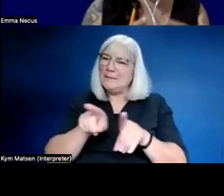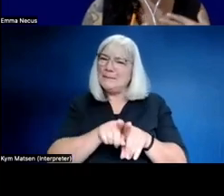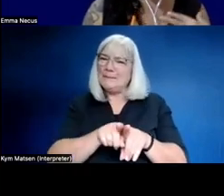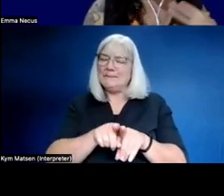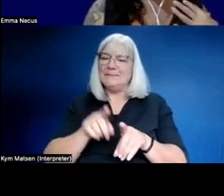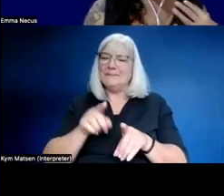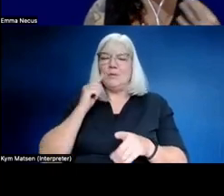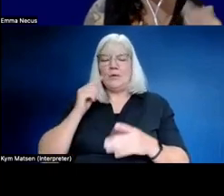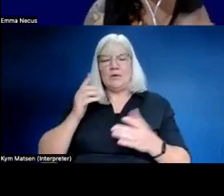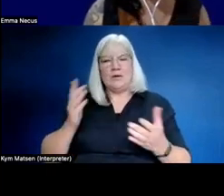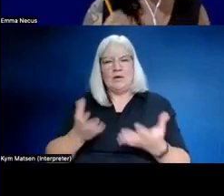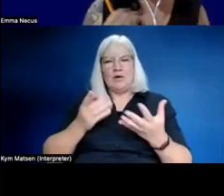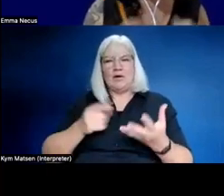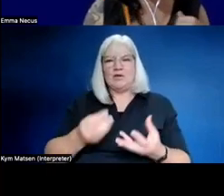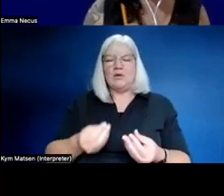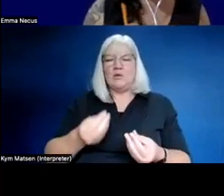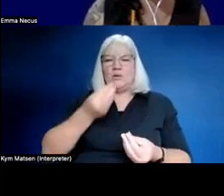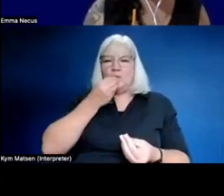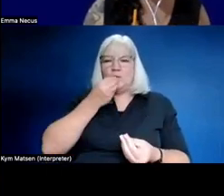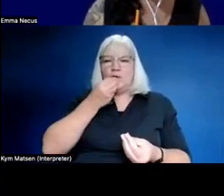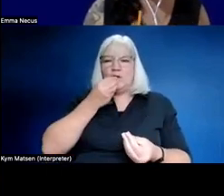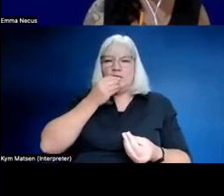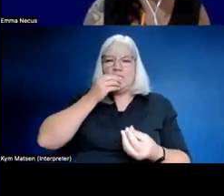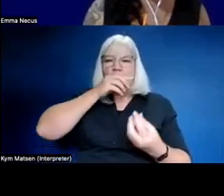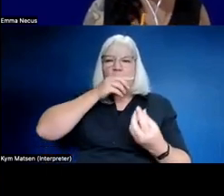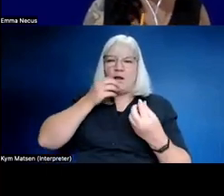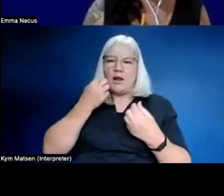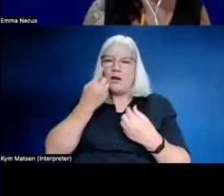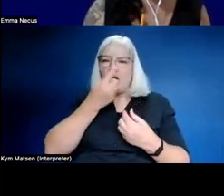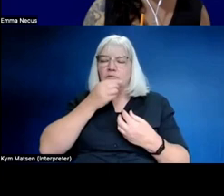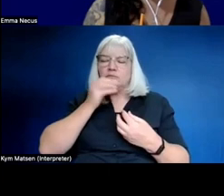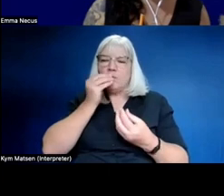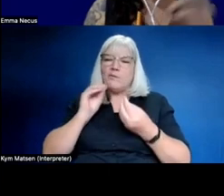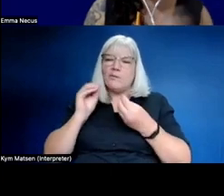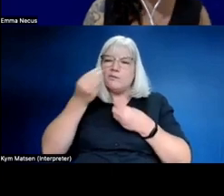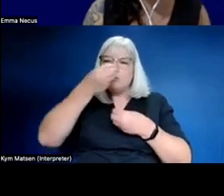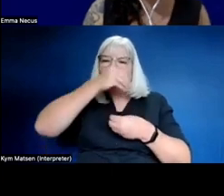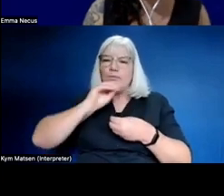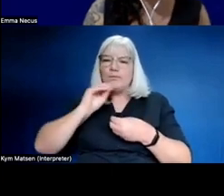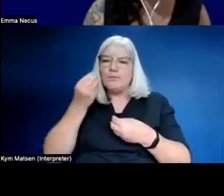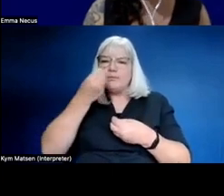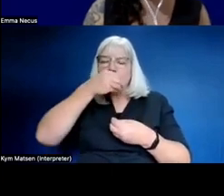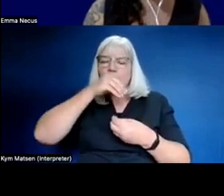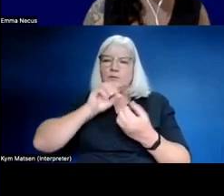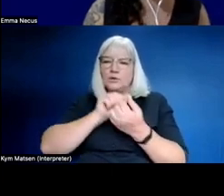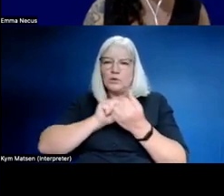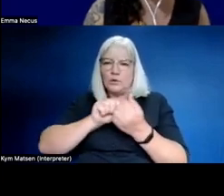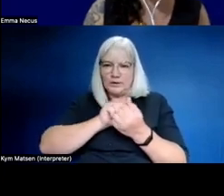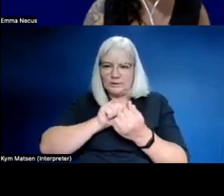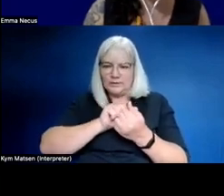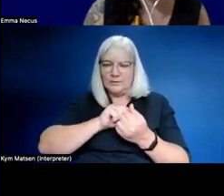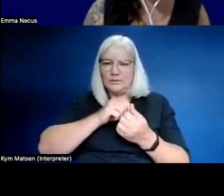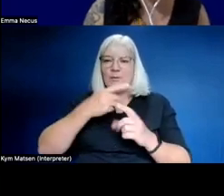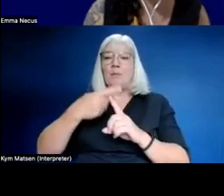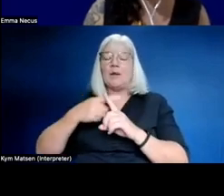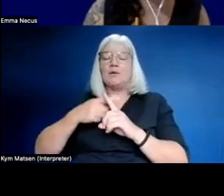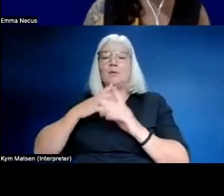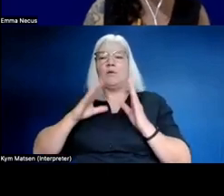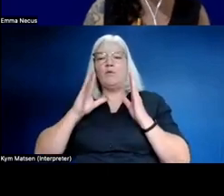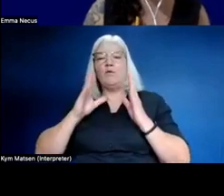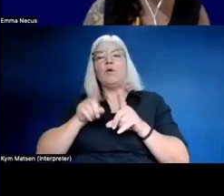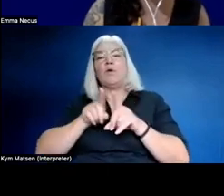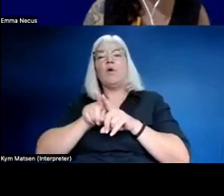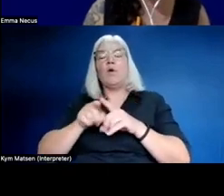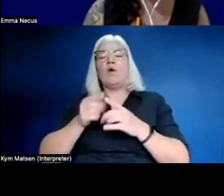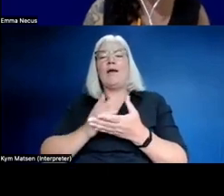Zoe to put food in her mouth and move it round and around. And we're also going to look at cup drinking because the skills required for